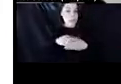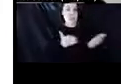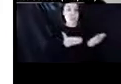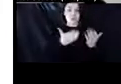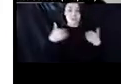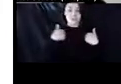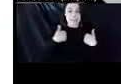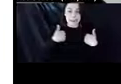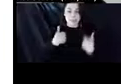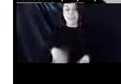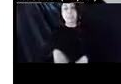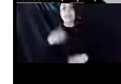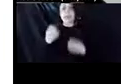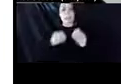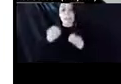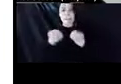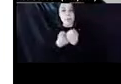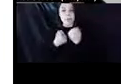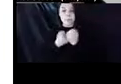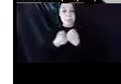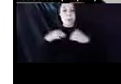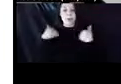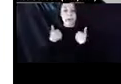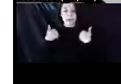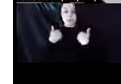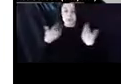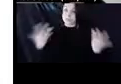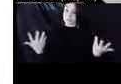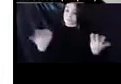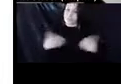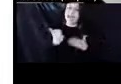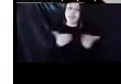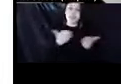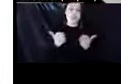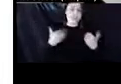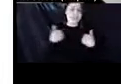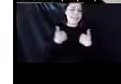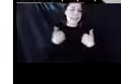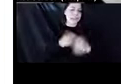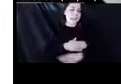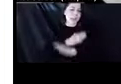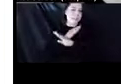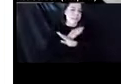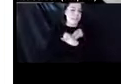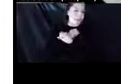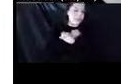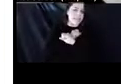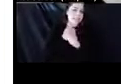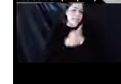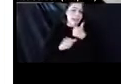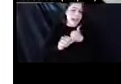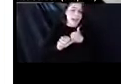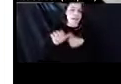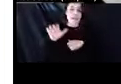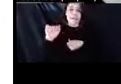even though service animals are protected under the Americans with Disabilities Act and emotional